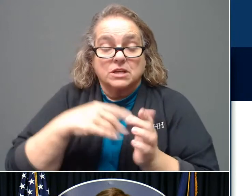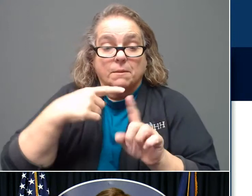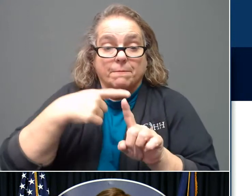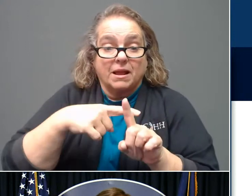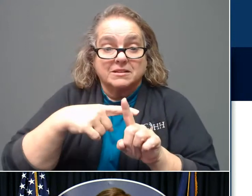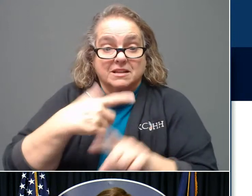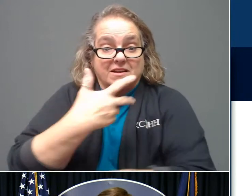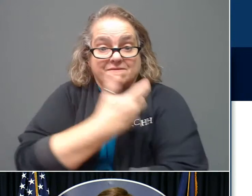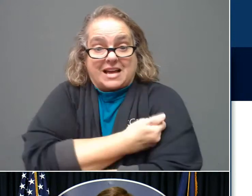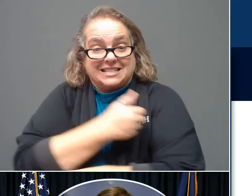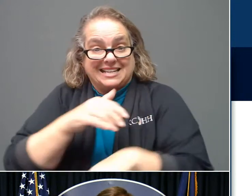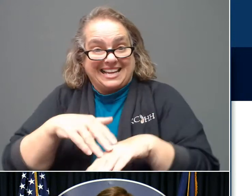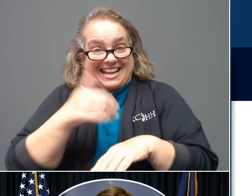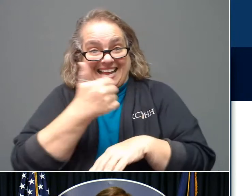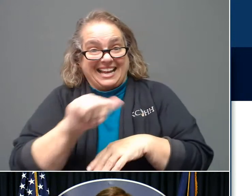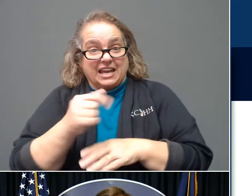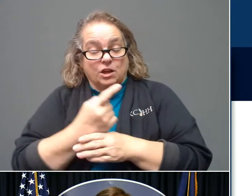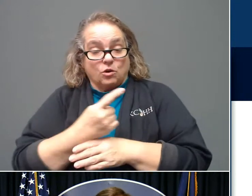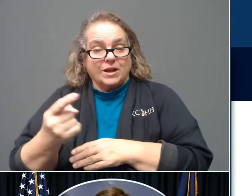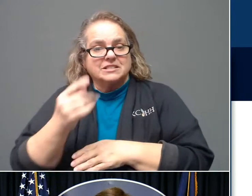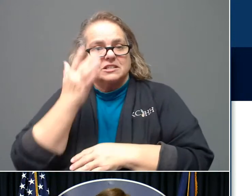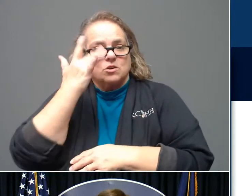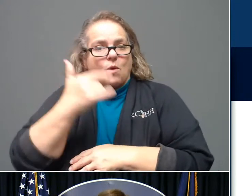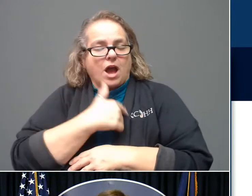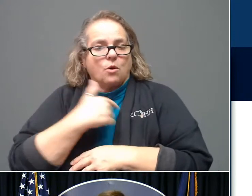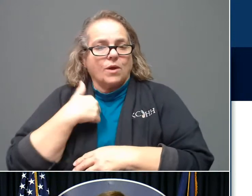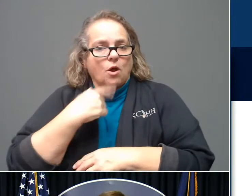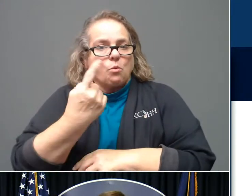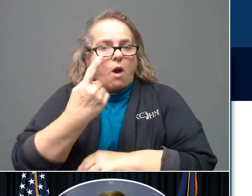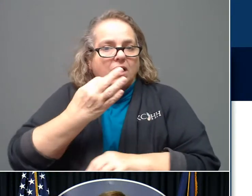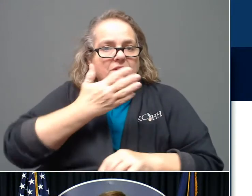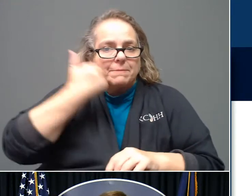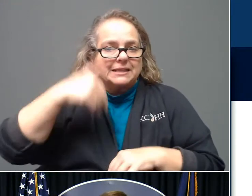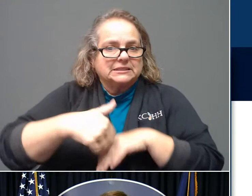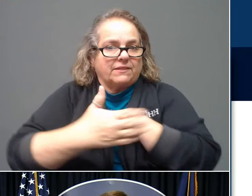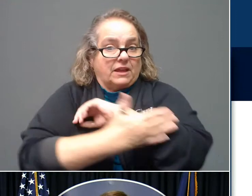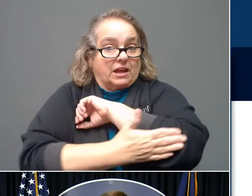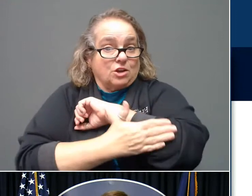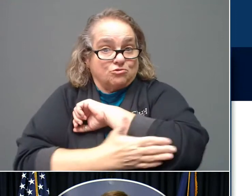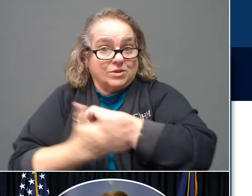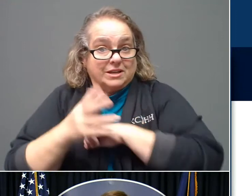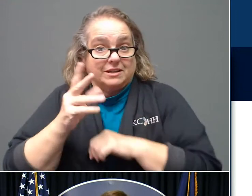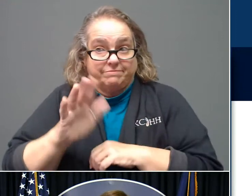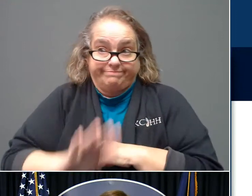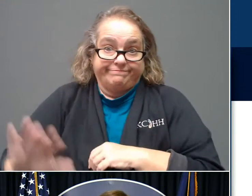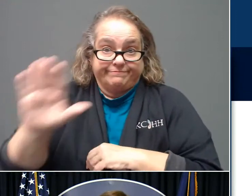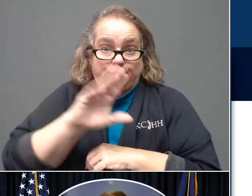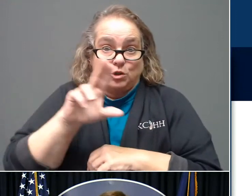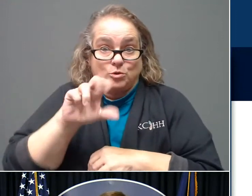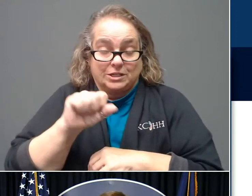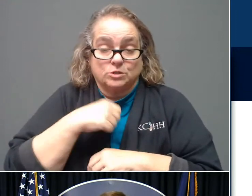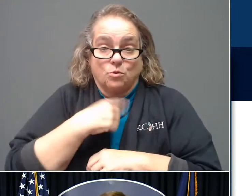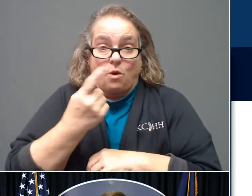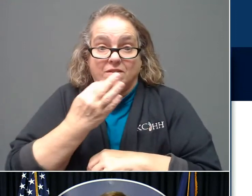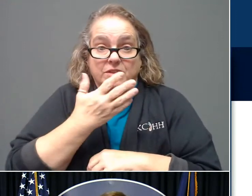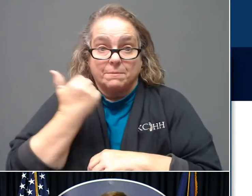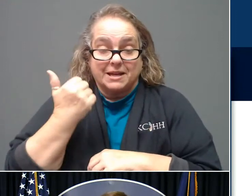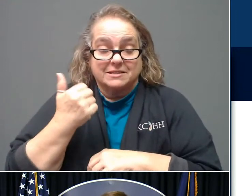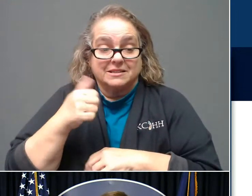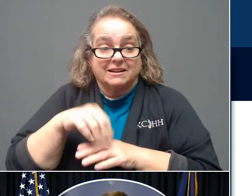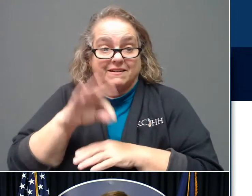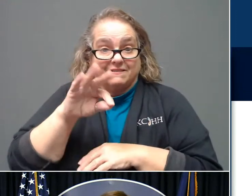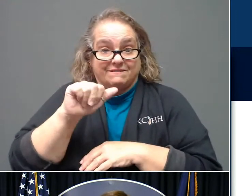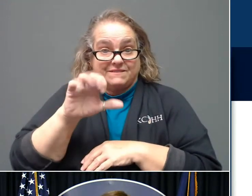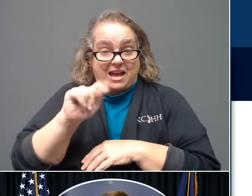we're one of the best in the country at this. And in fact, we had a federal government official